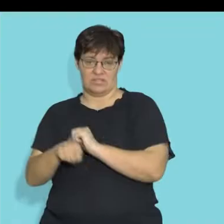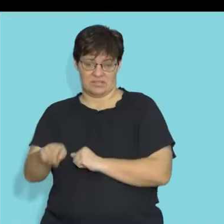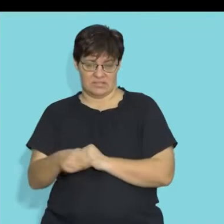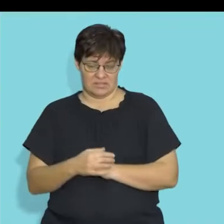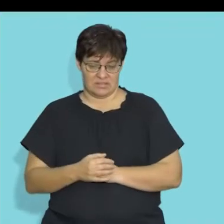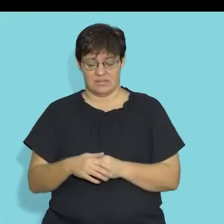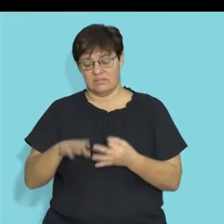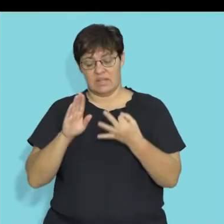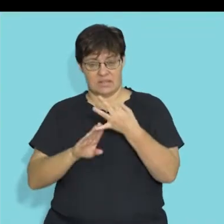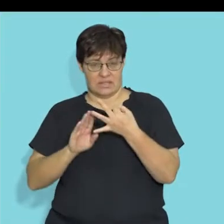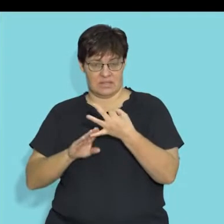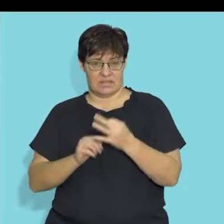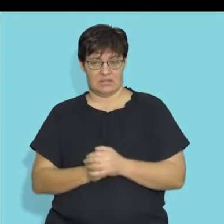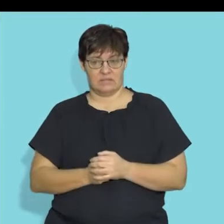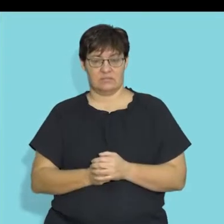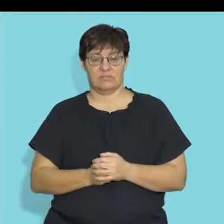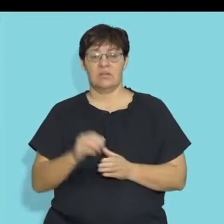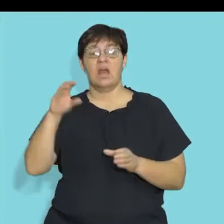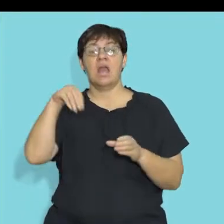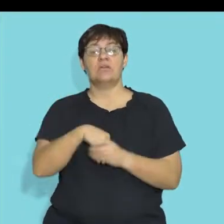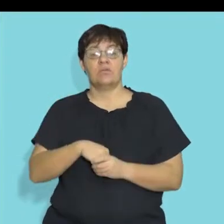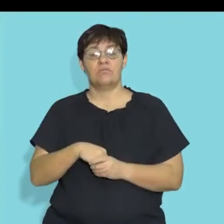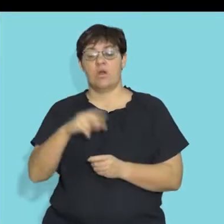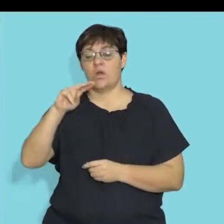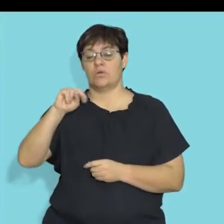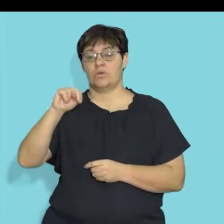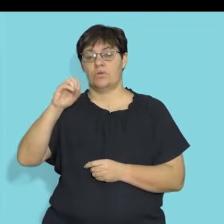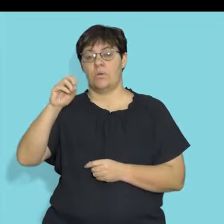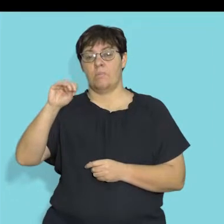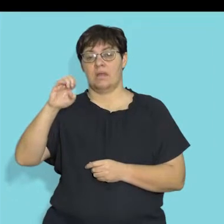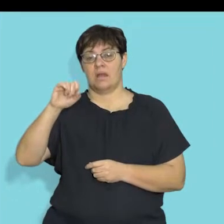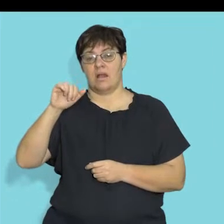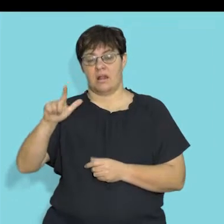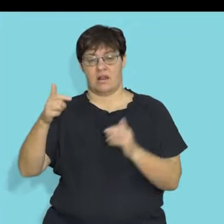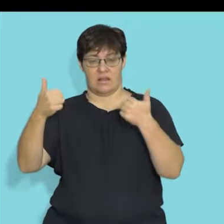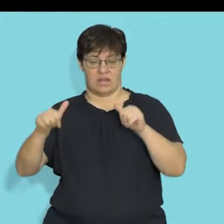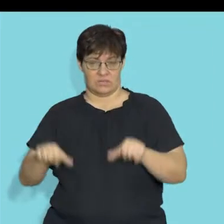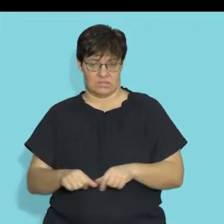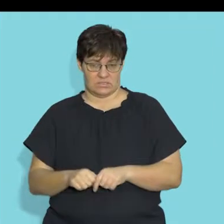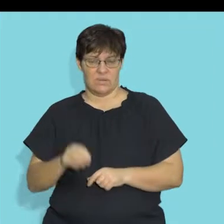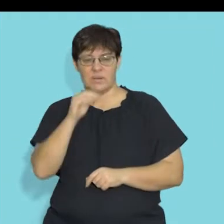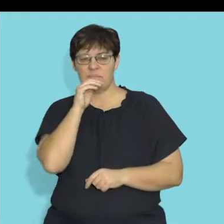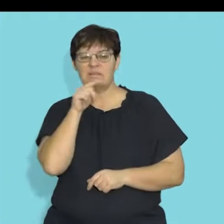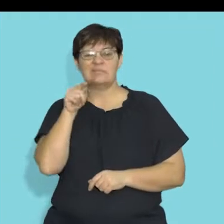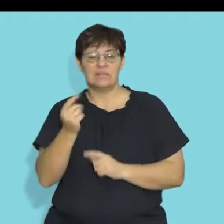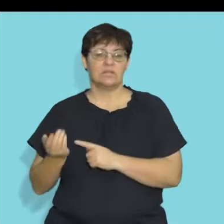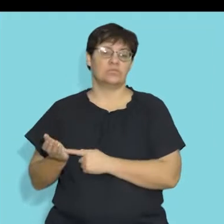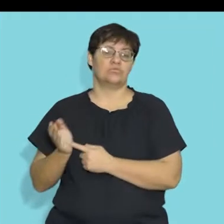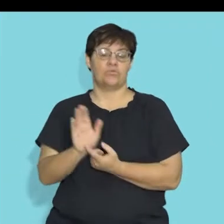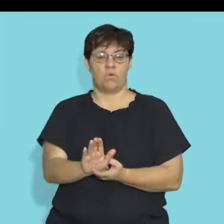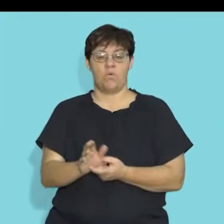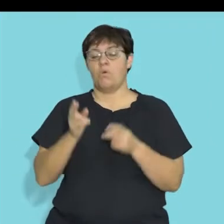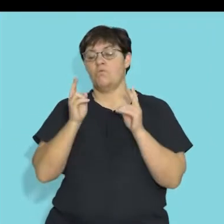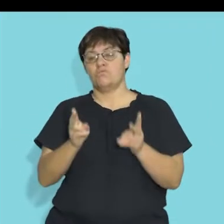Number 3. It only includes your nominal accounts. That means only items that appear in my